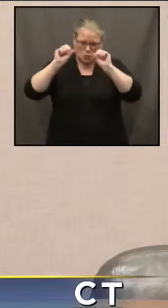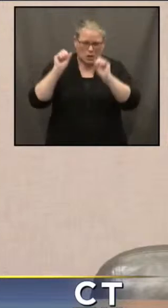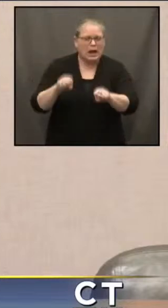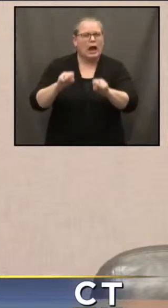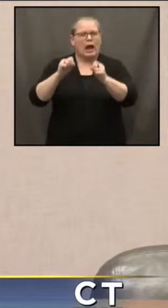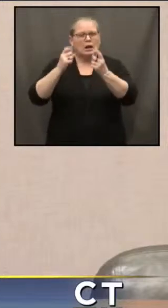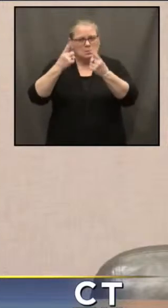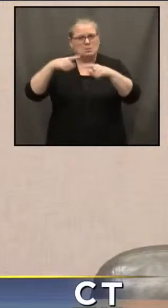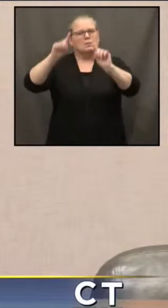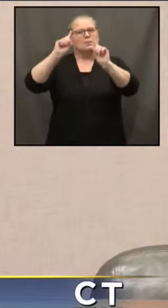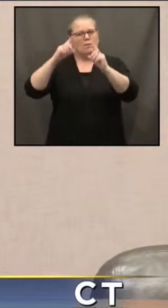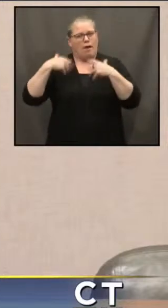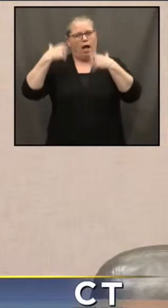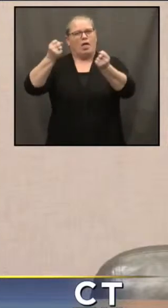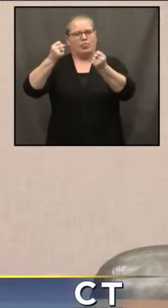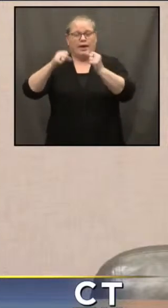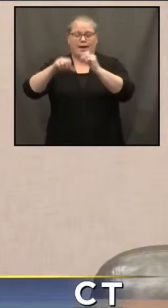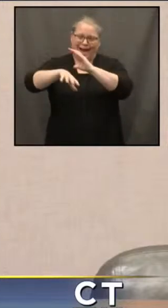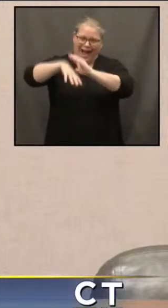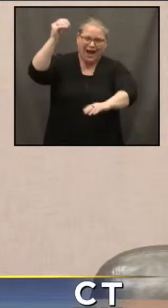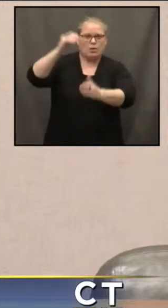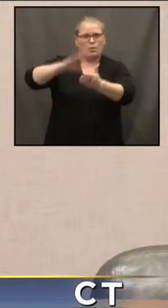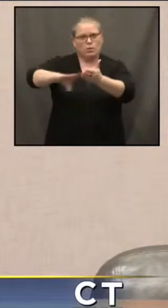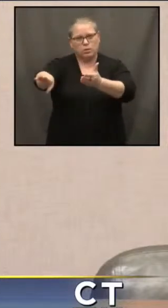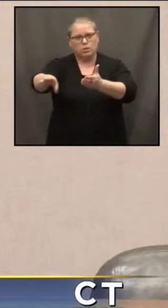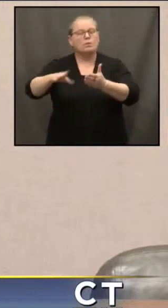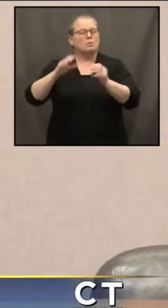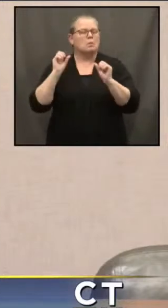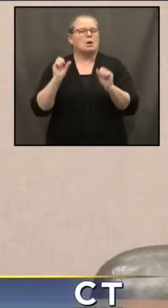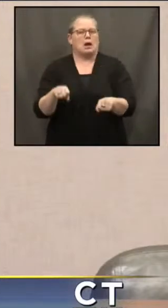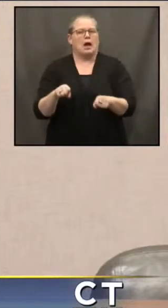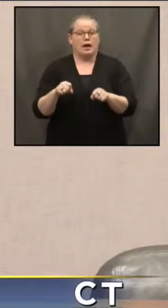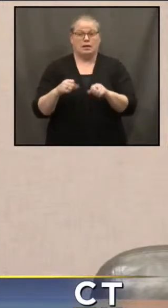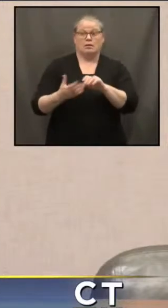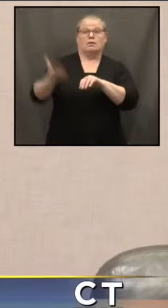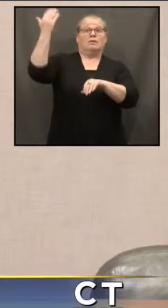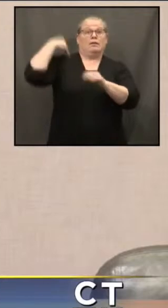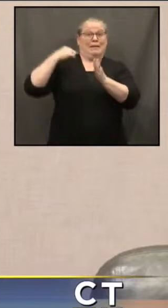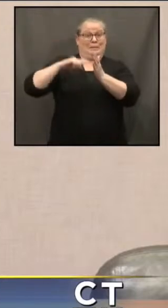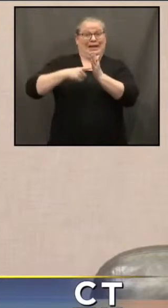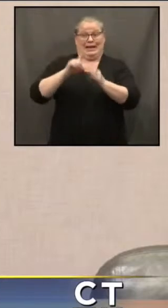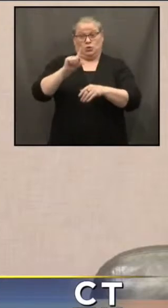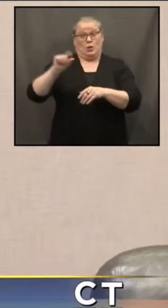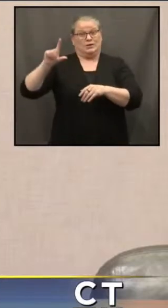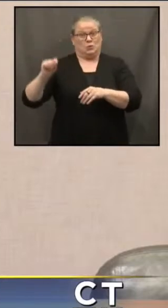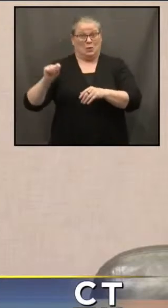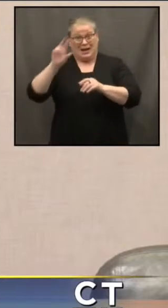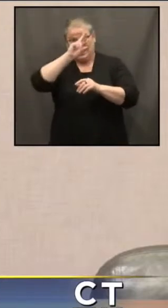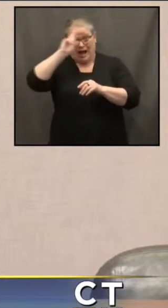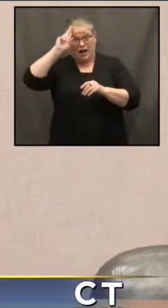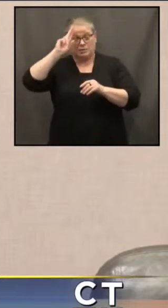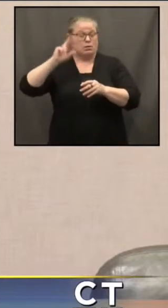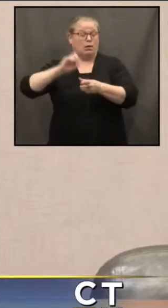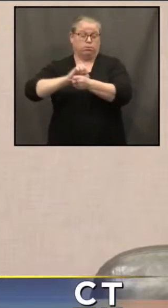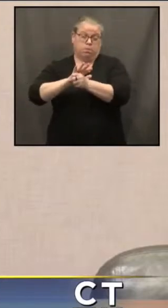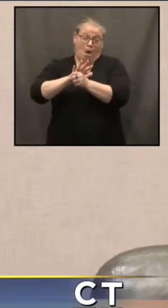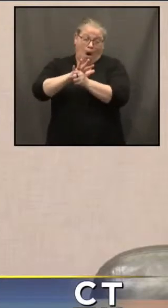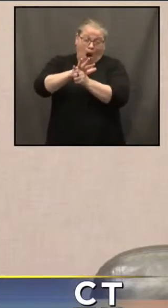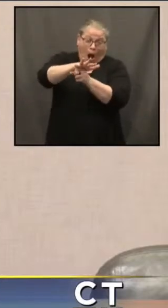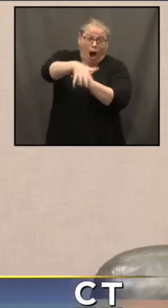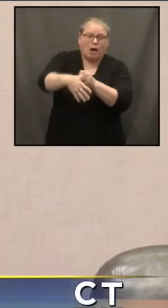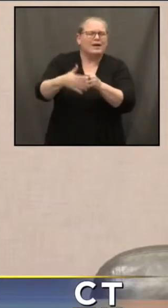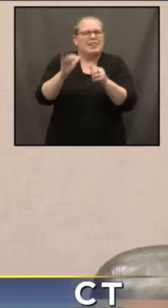point where the hospitals are at a breaking point like they were very early on in this pandemic. That to me would be the number one driving